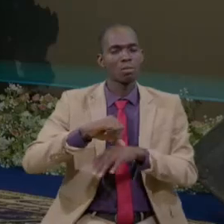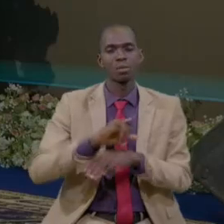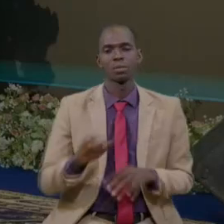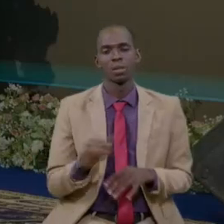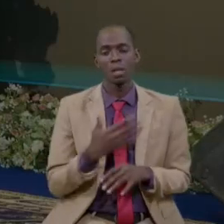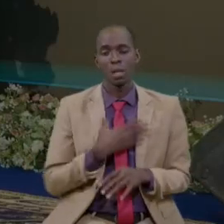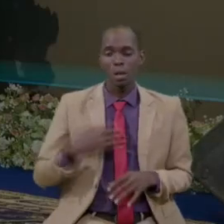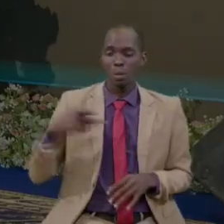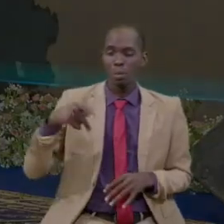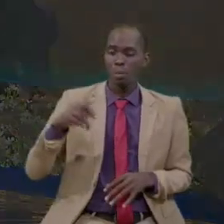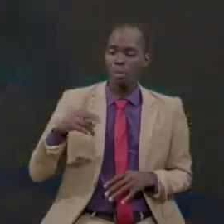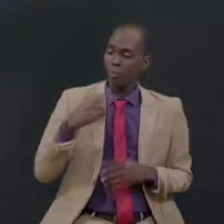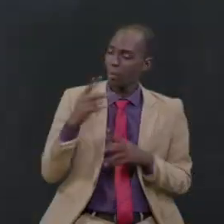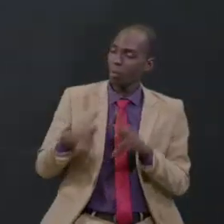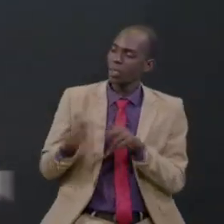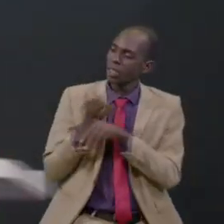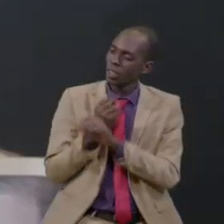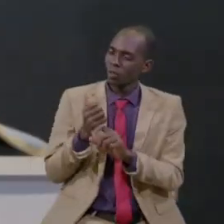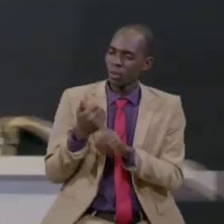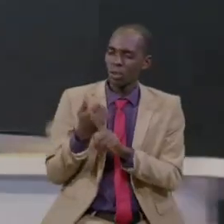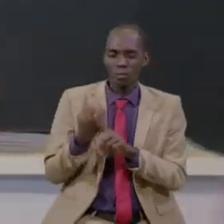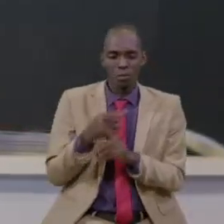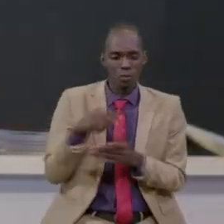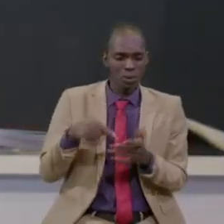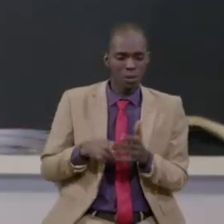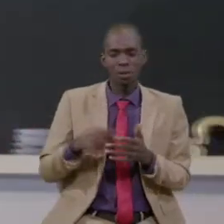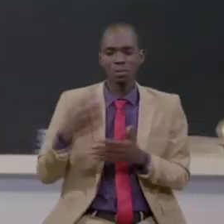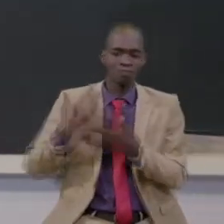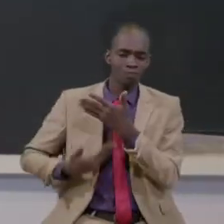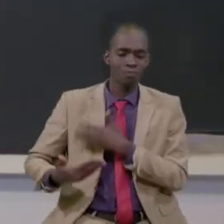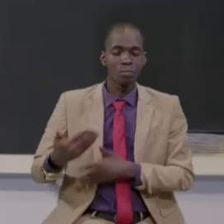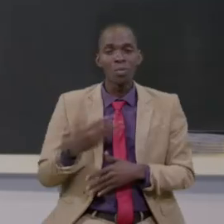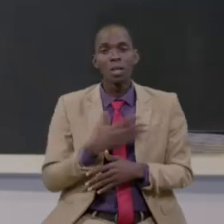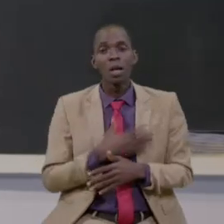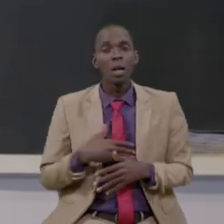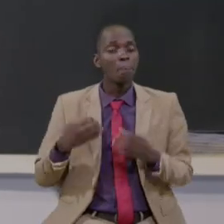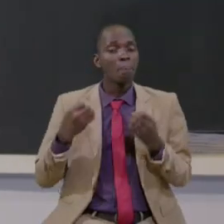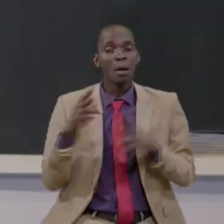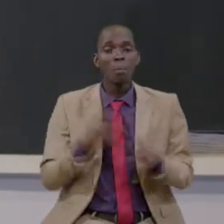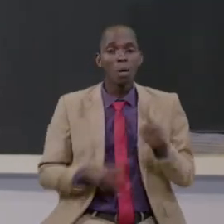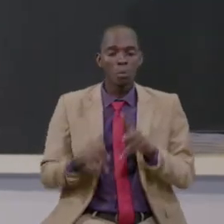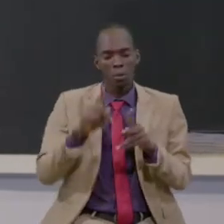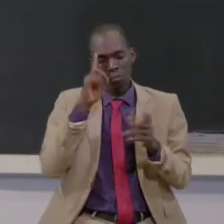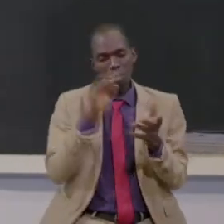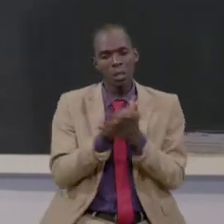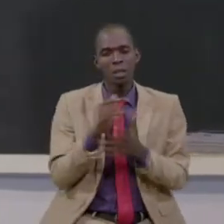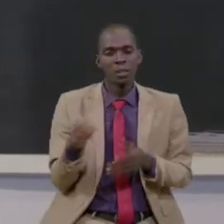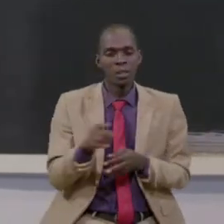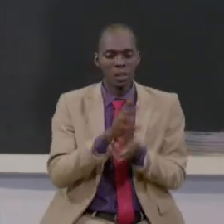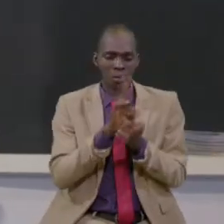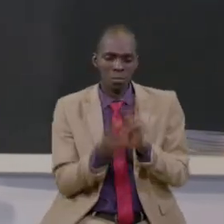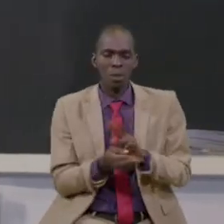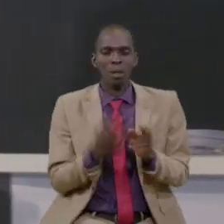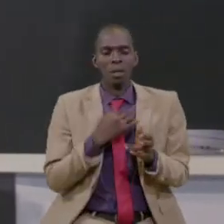generation? And 3,000 people believed. They repented, they believed. That is